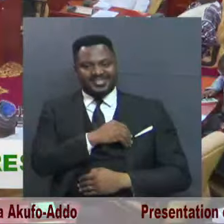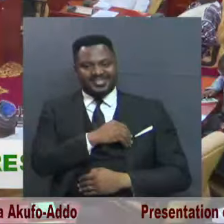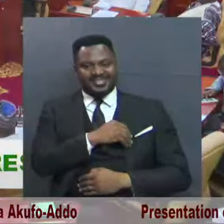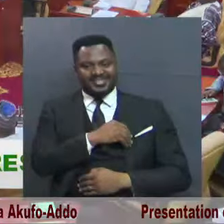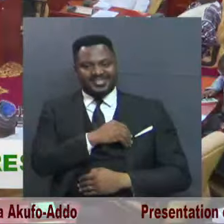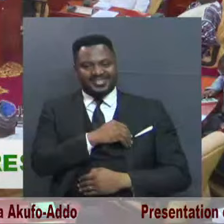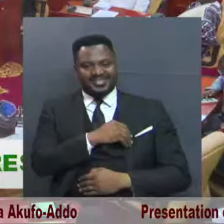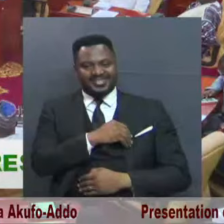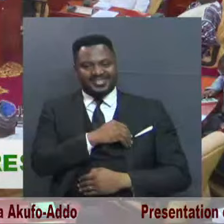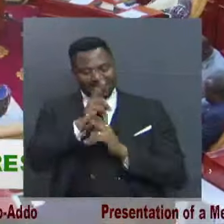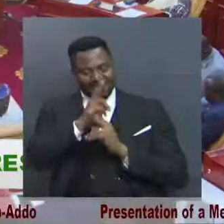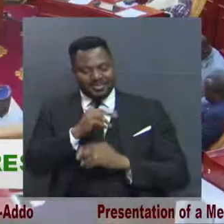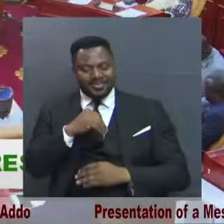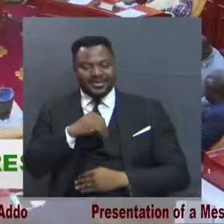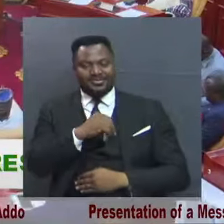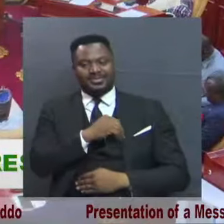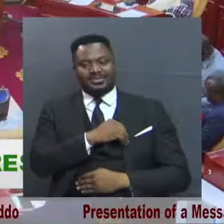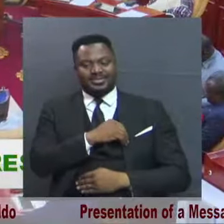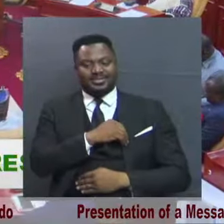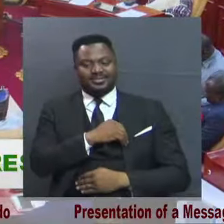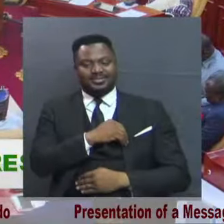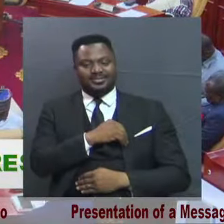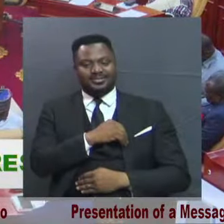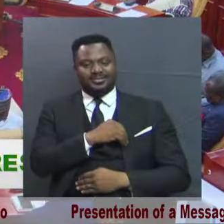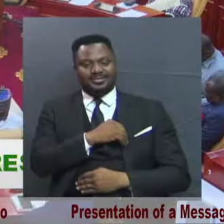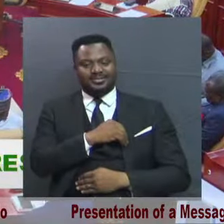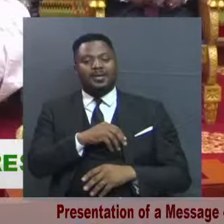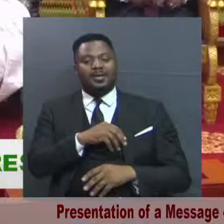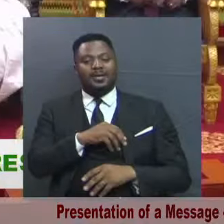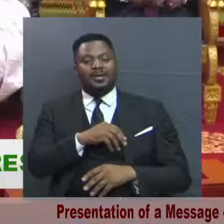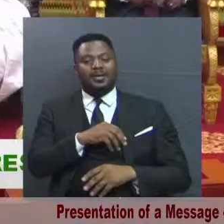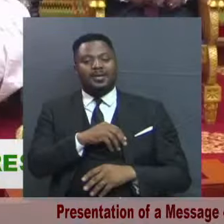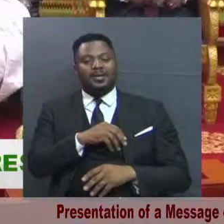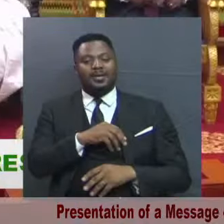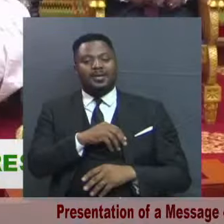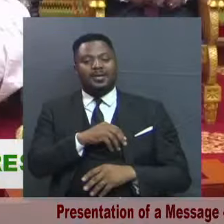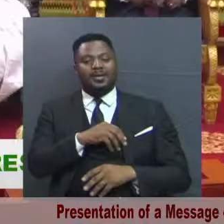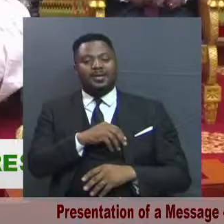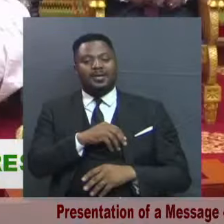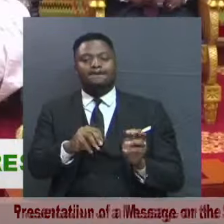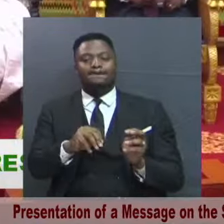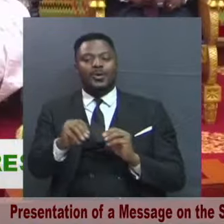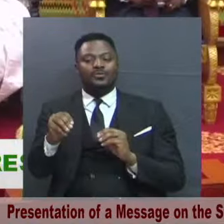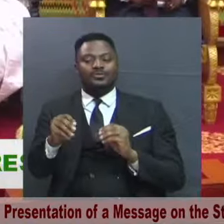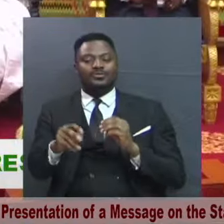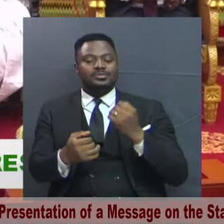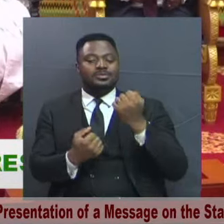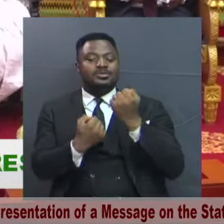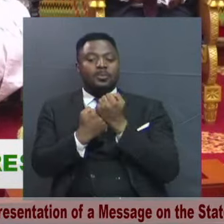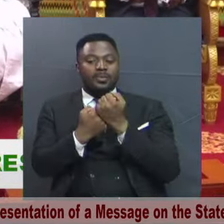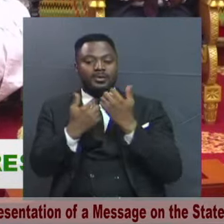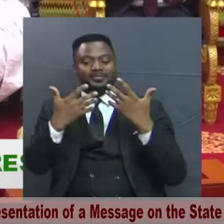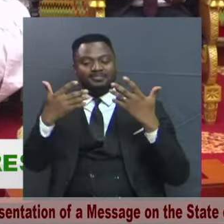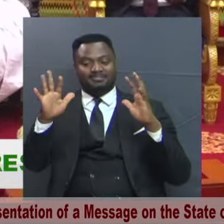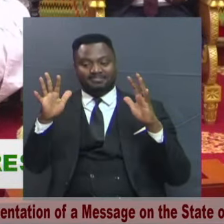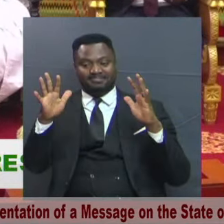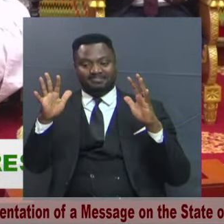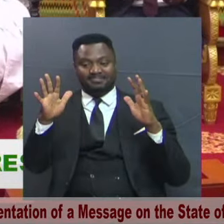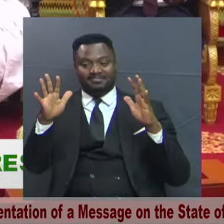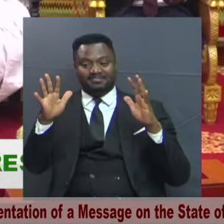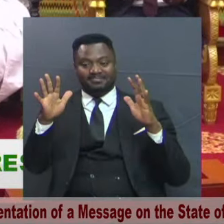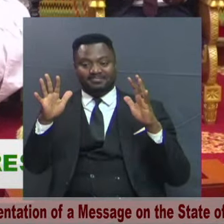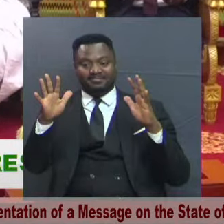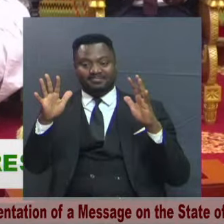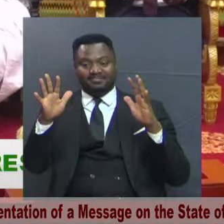members members the motion has been moved and seconded and